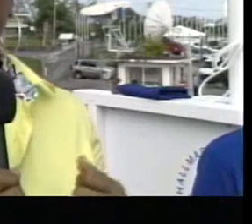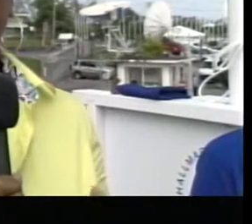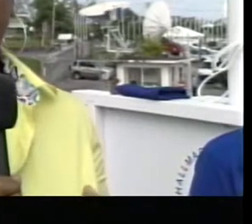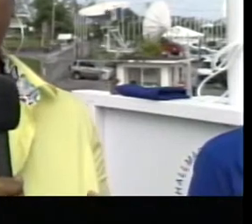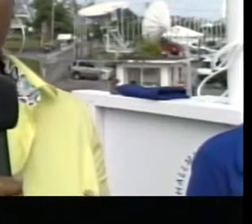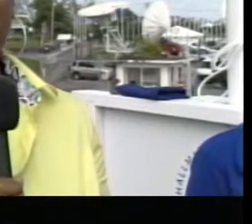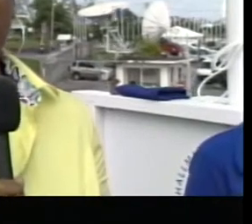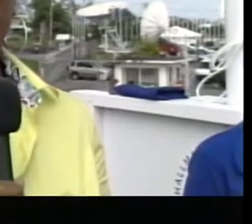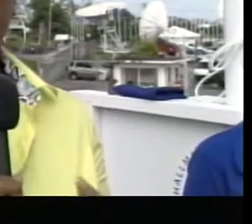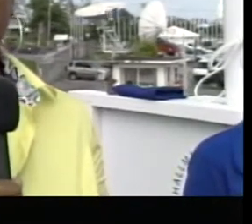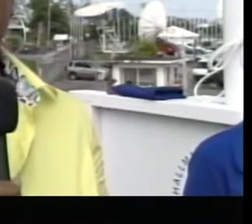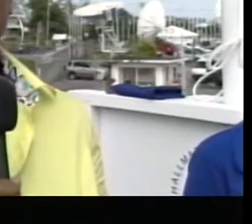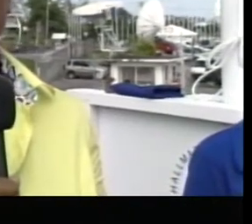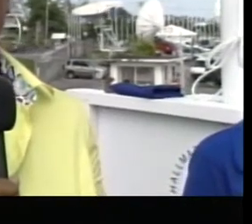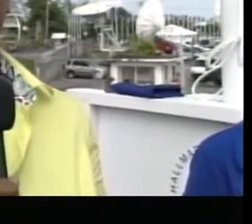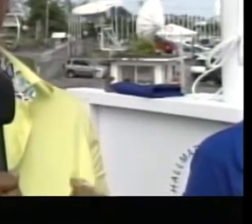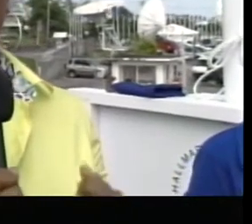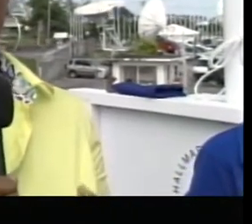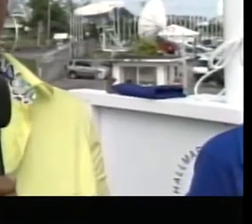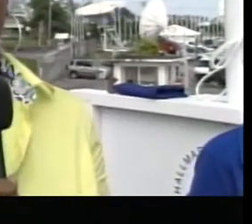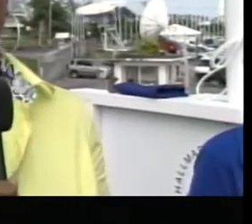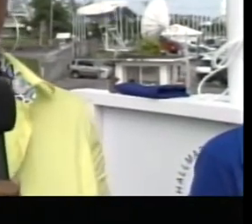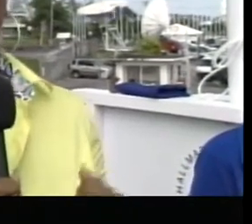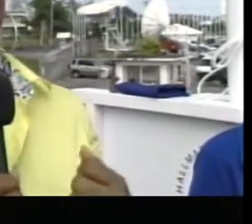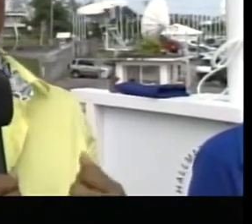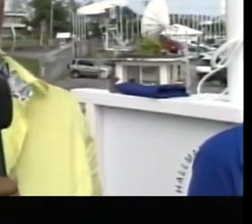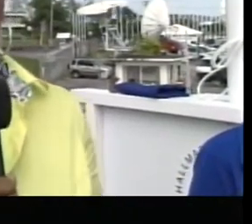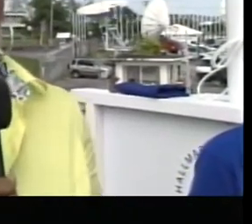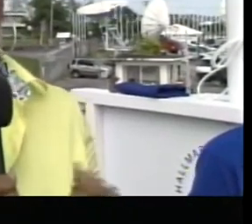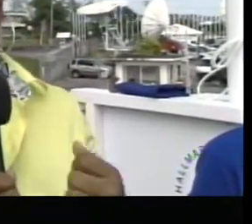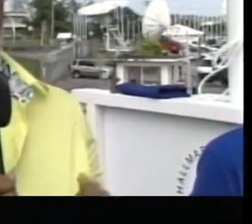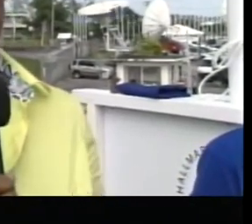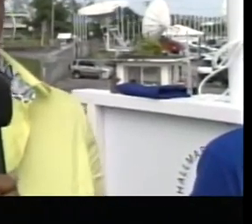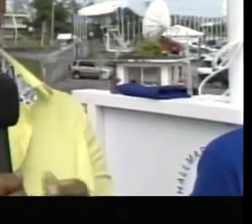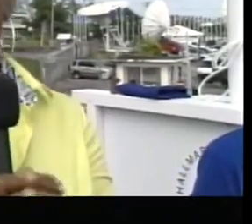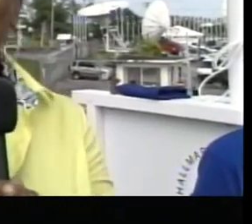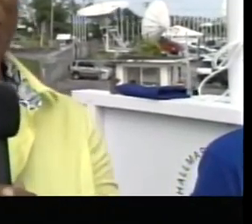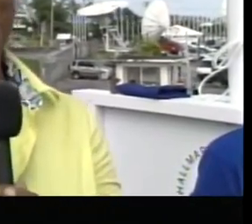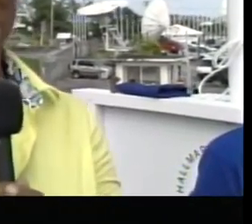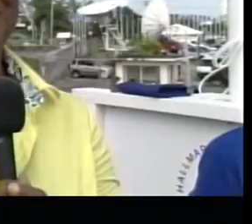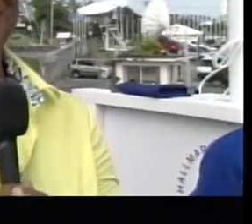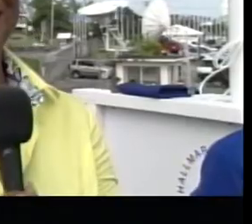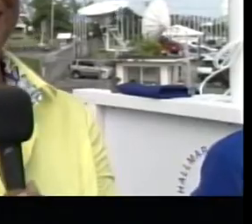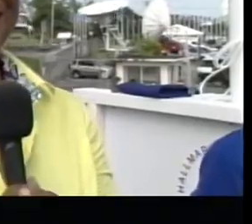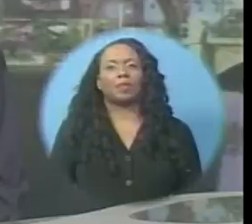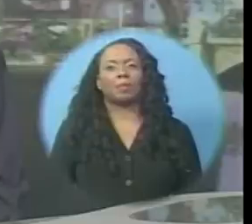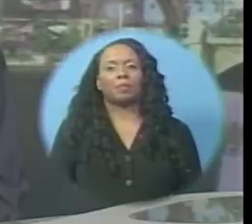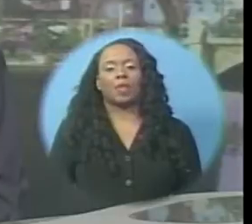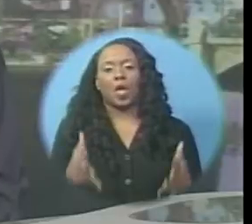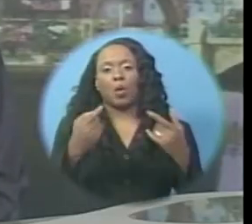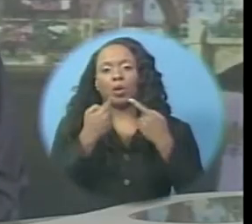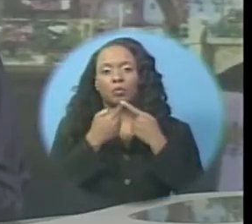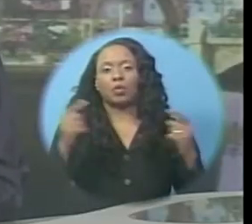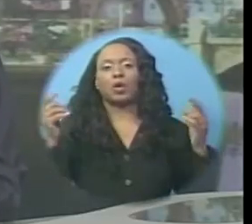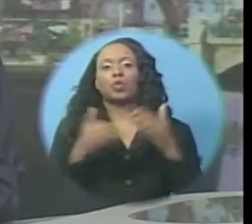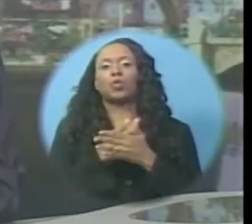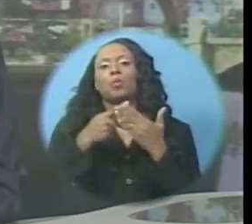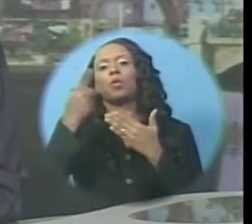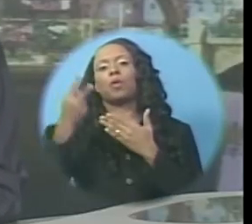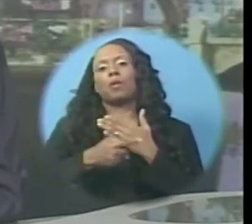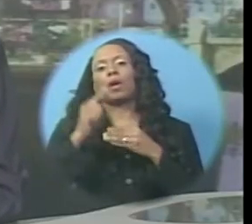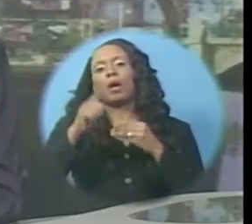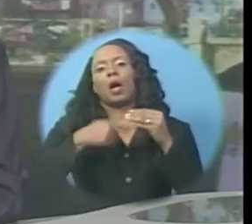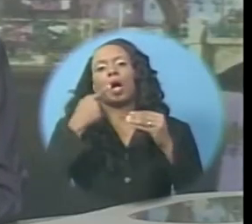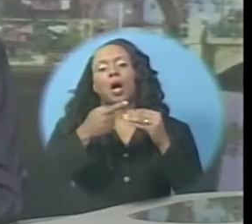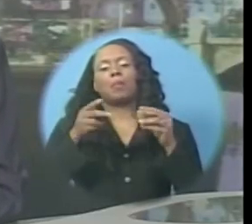forward to partnering with them in other initiatives in the future. To Sol, thank you and happy independence. Coming up, we'll tell you